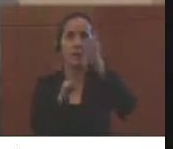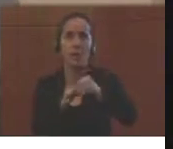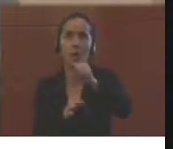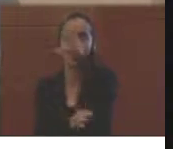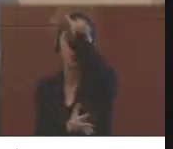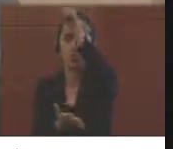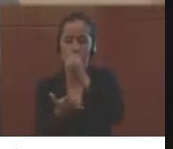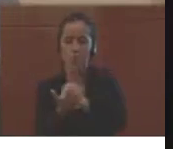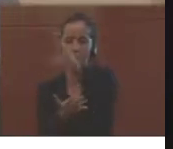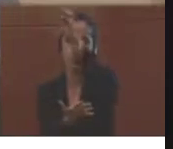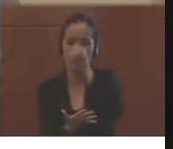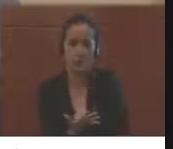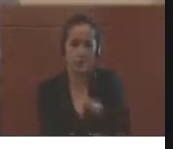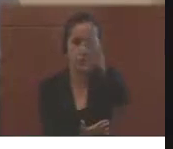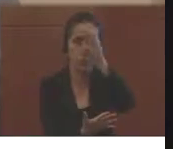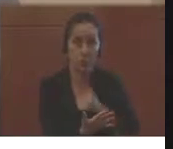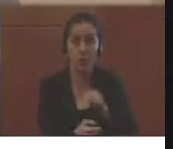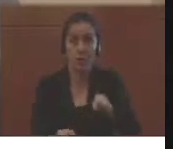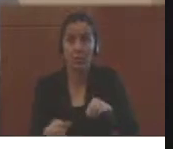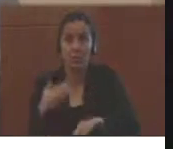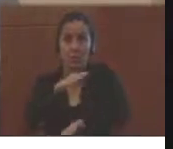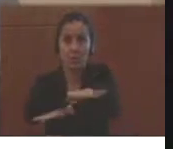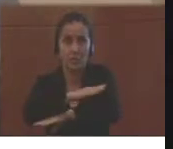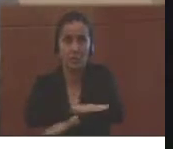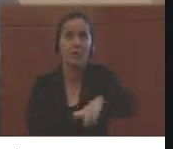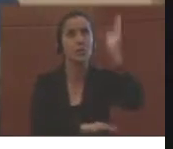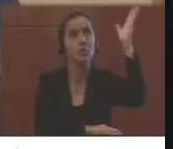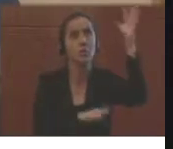been discussed and worked on during the